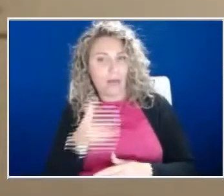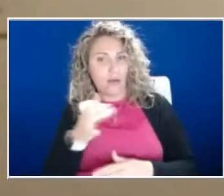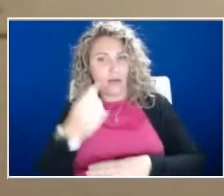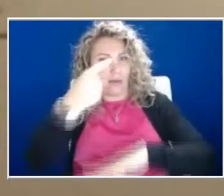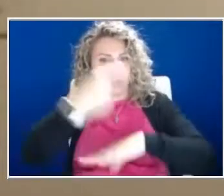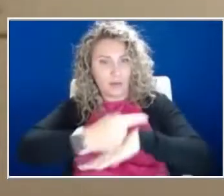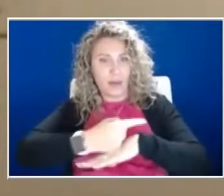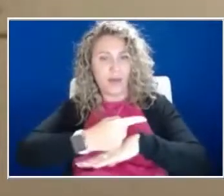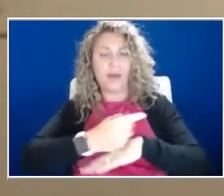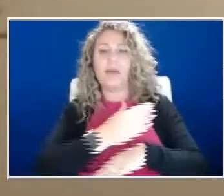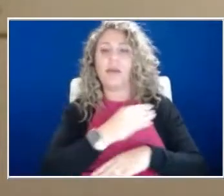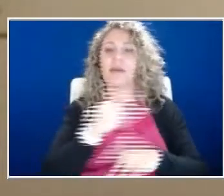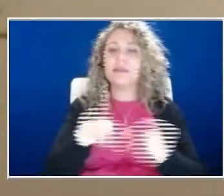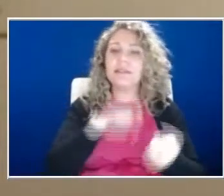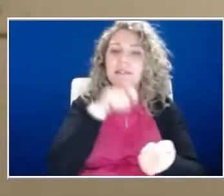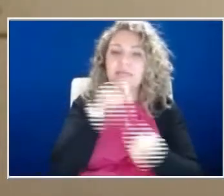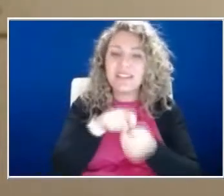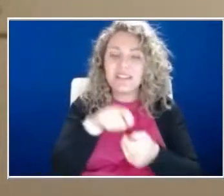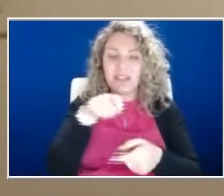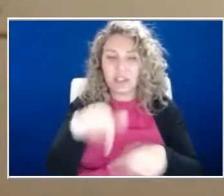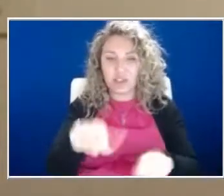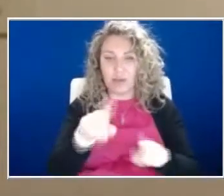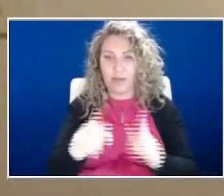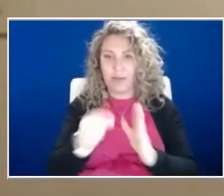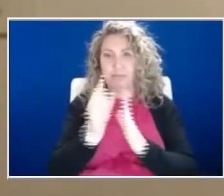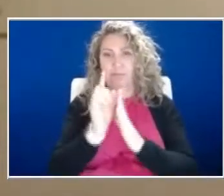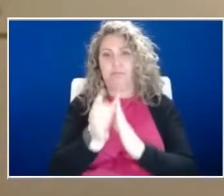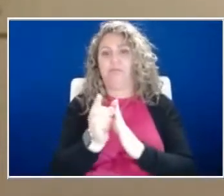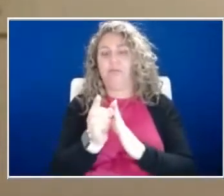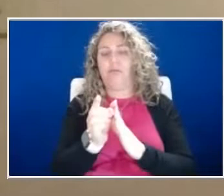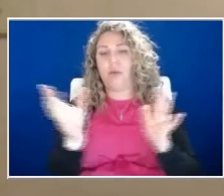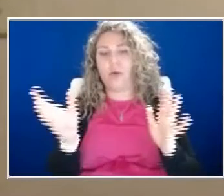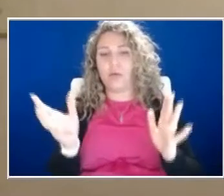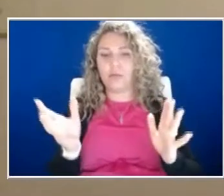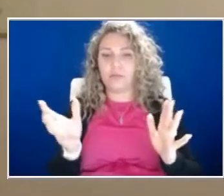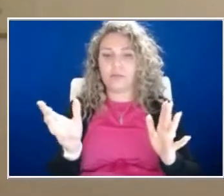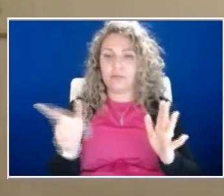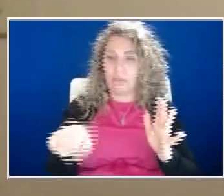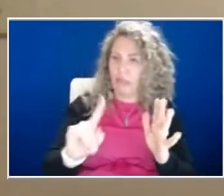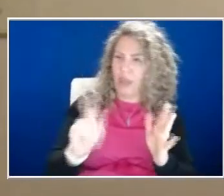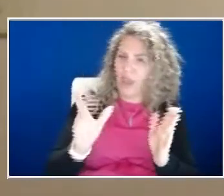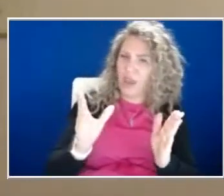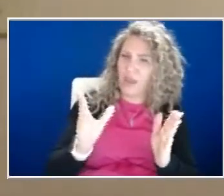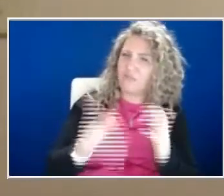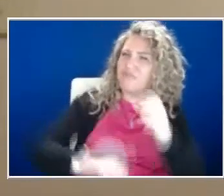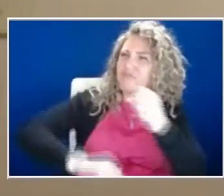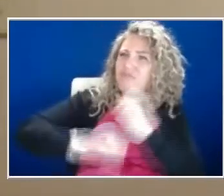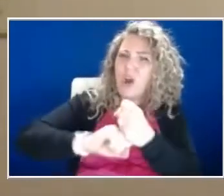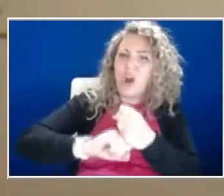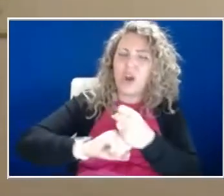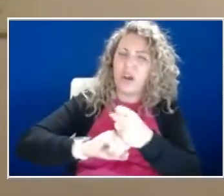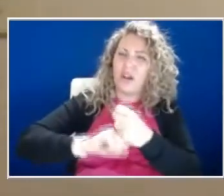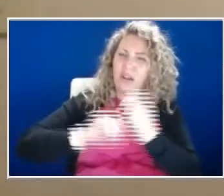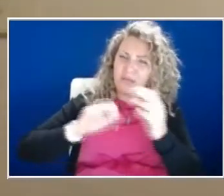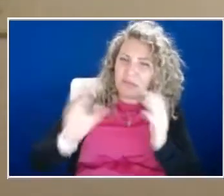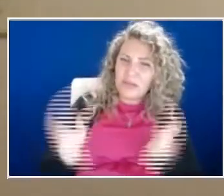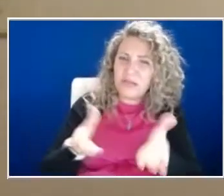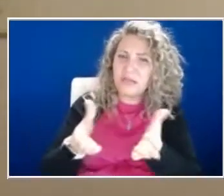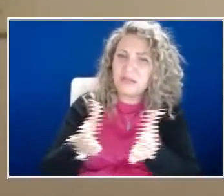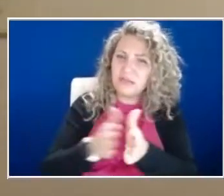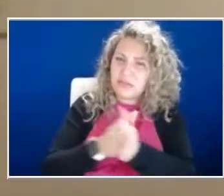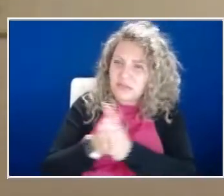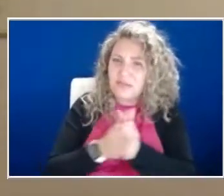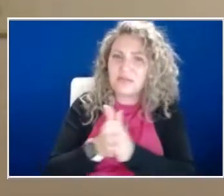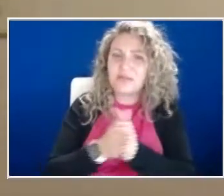and specifically in that moment, they lifted me up in words and encouragement and told me